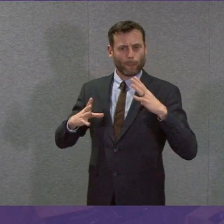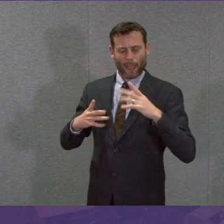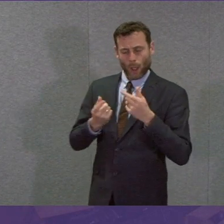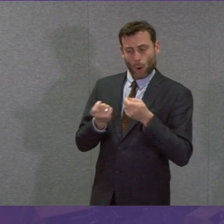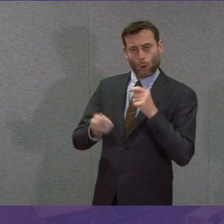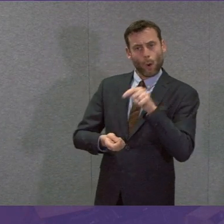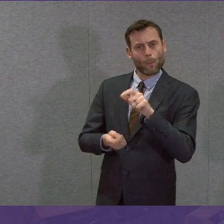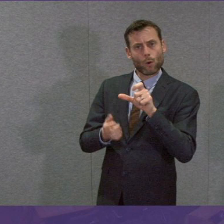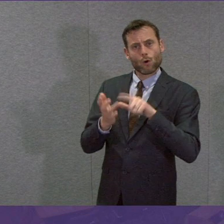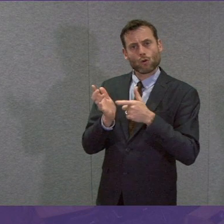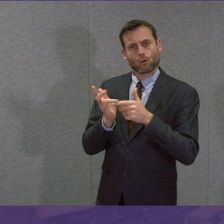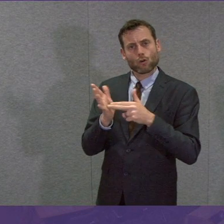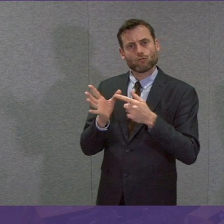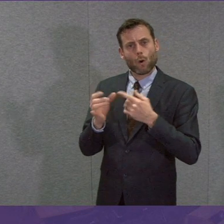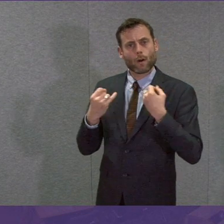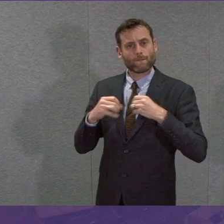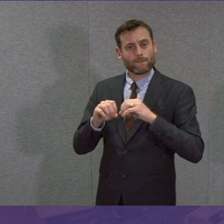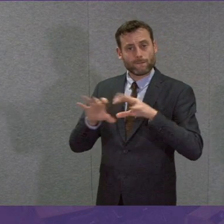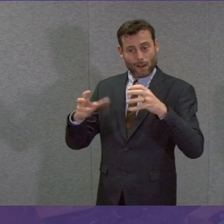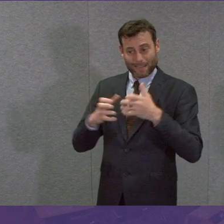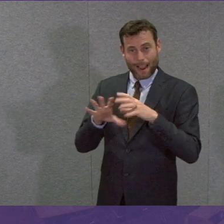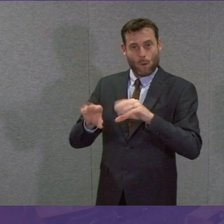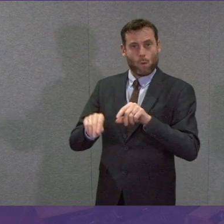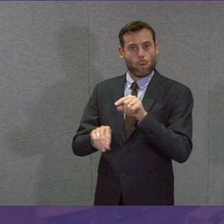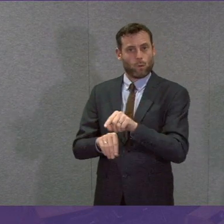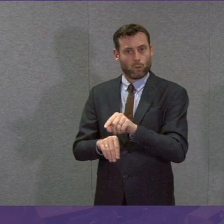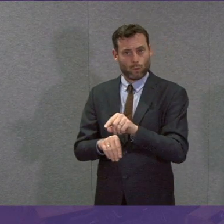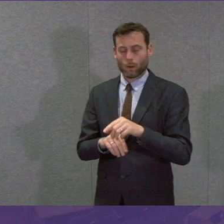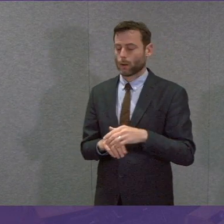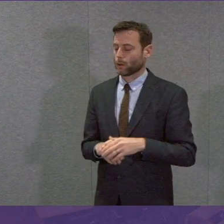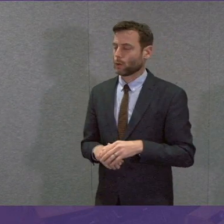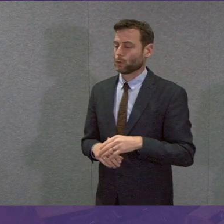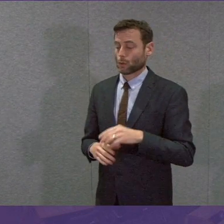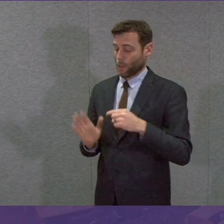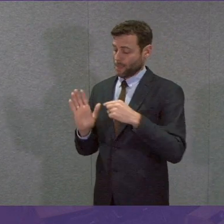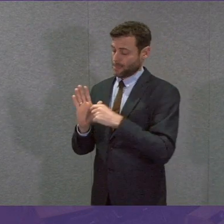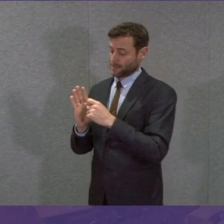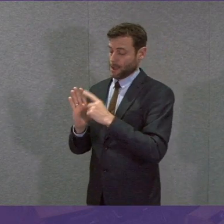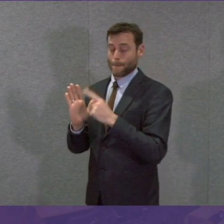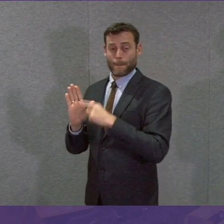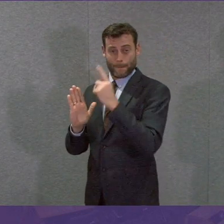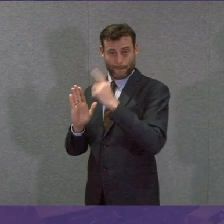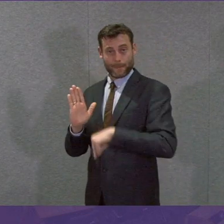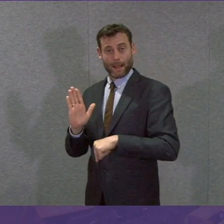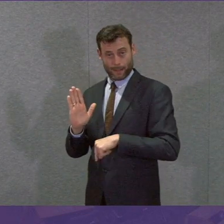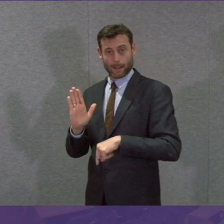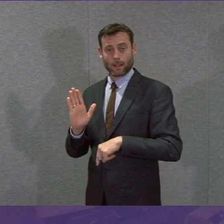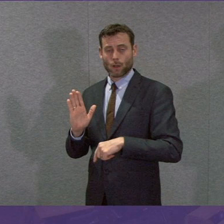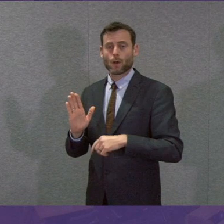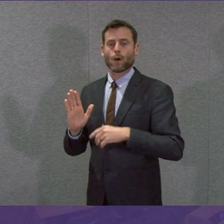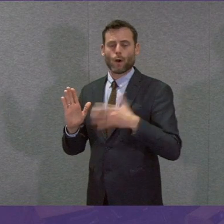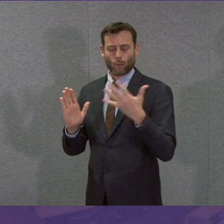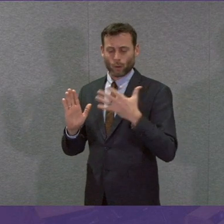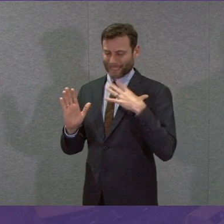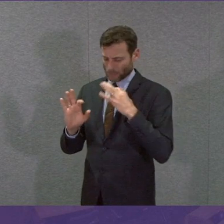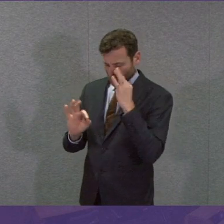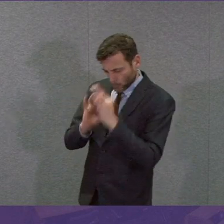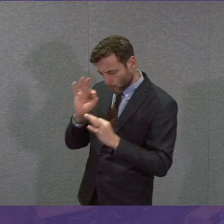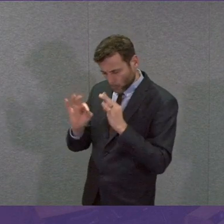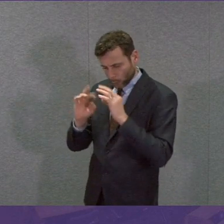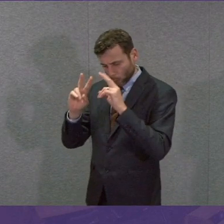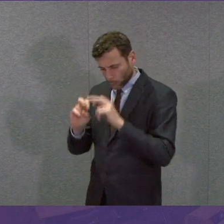think committees and this chamber will want to make sure that the work being done through this bill and other work is scrutinised, and there is the opportunity